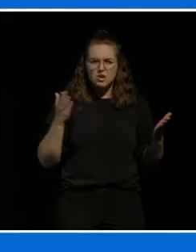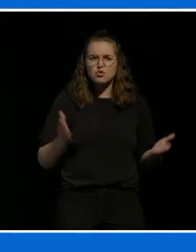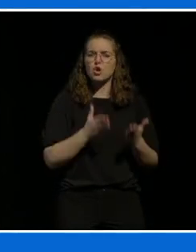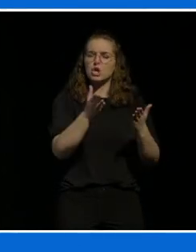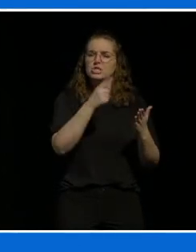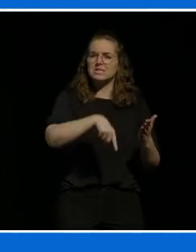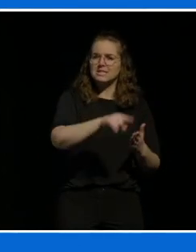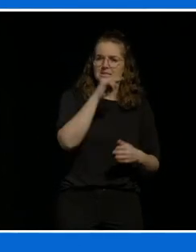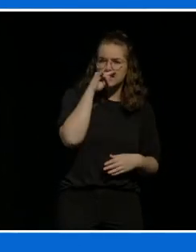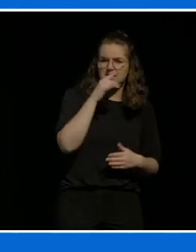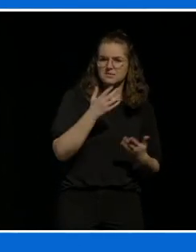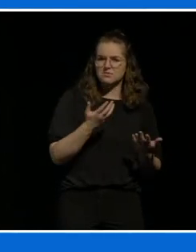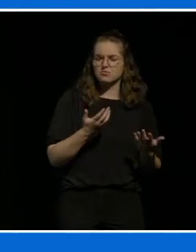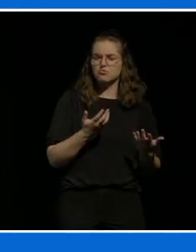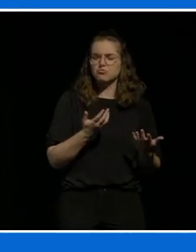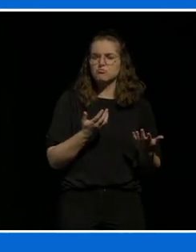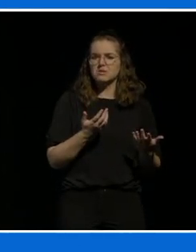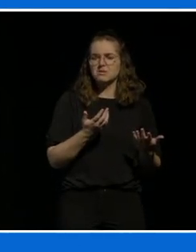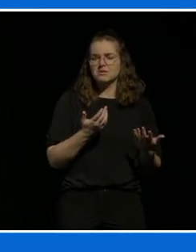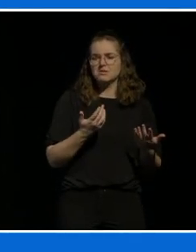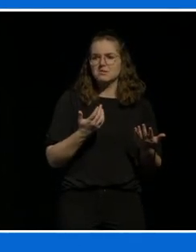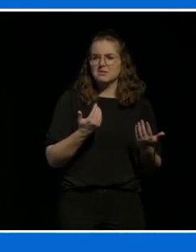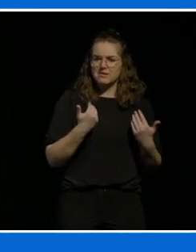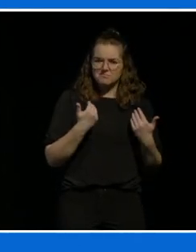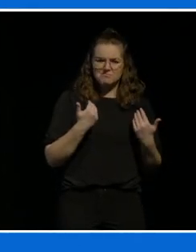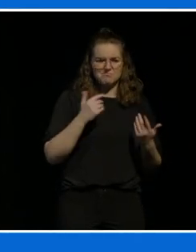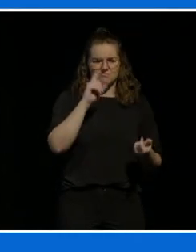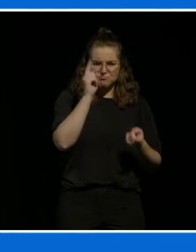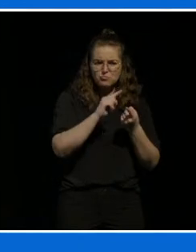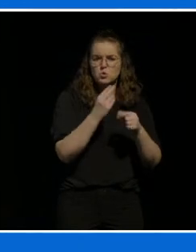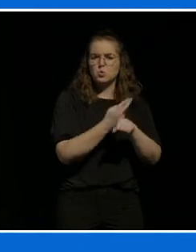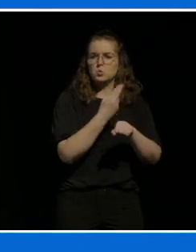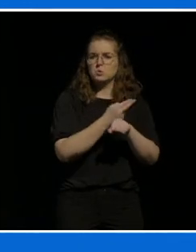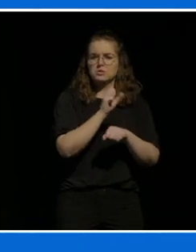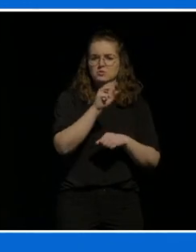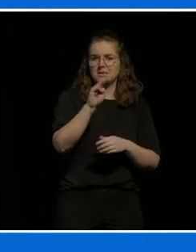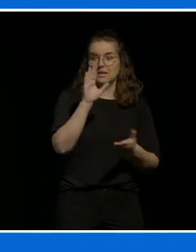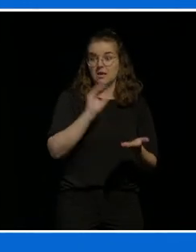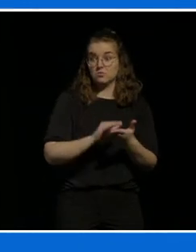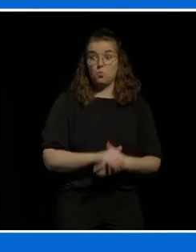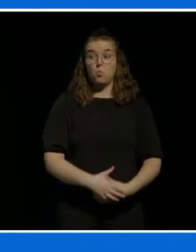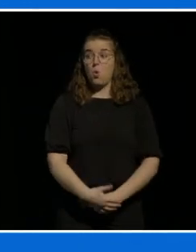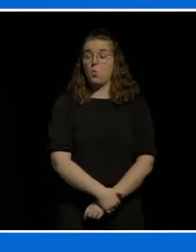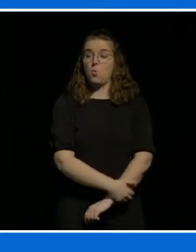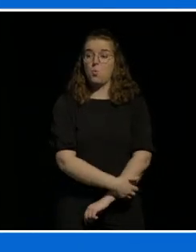to have similar practices on YouTube or social media.